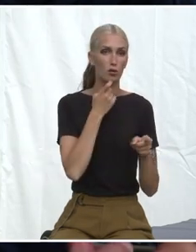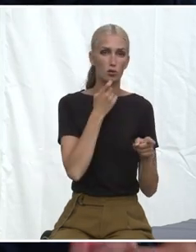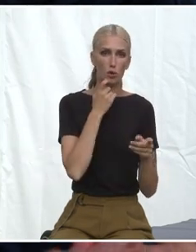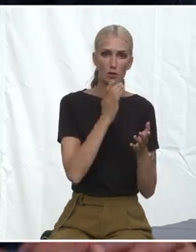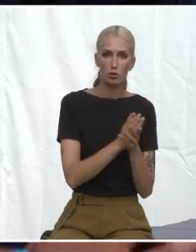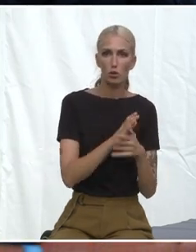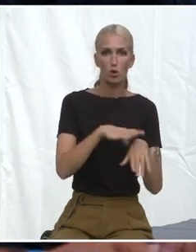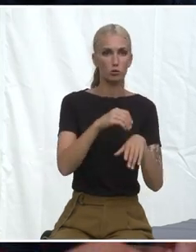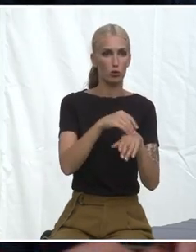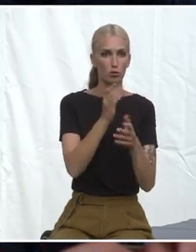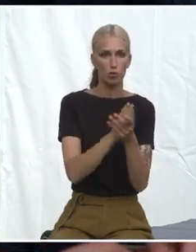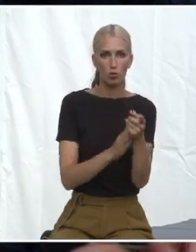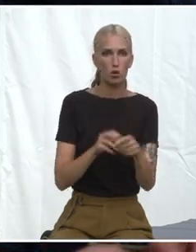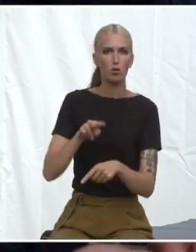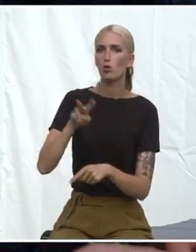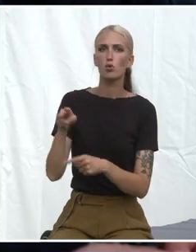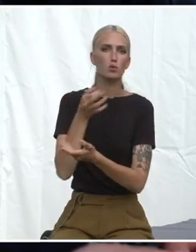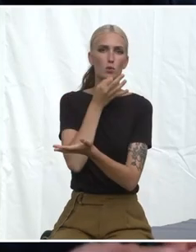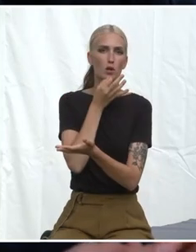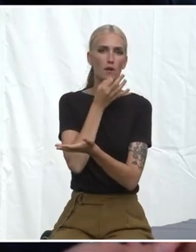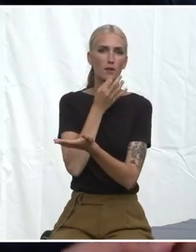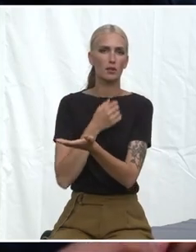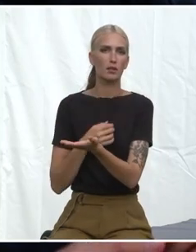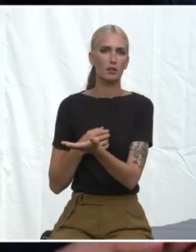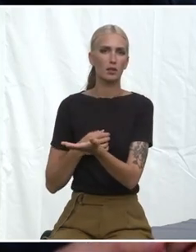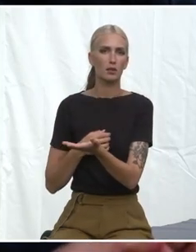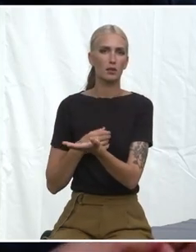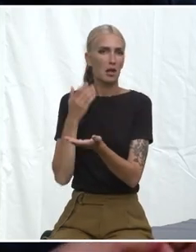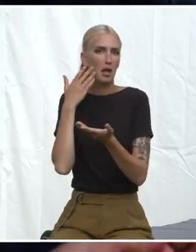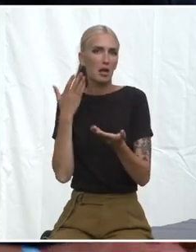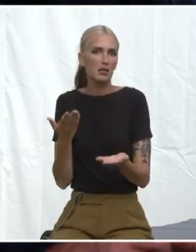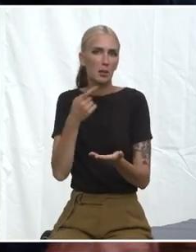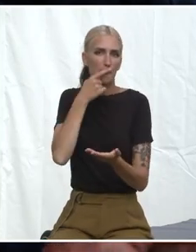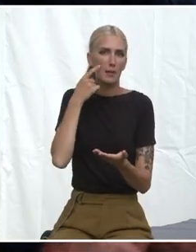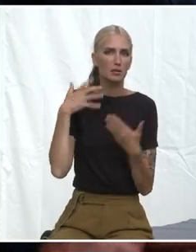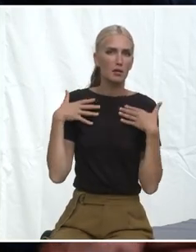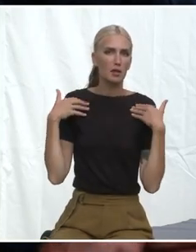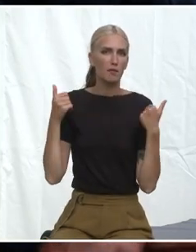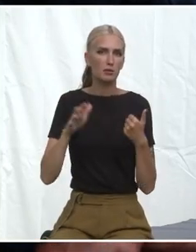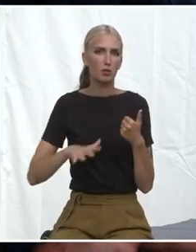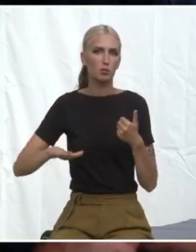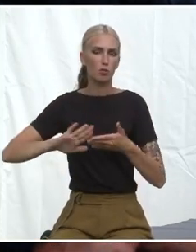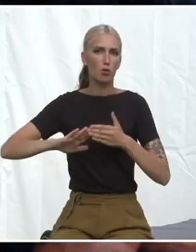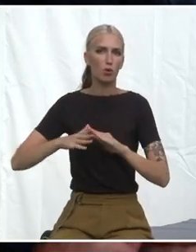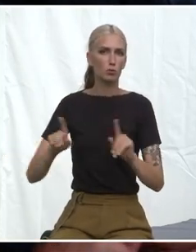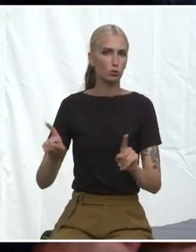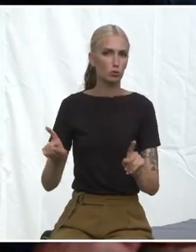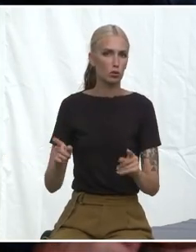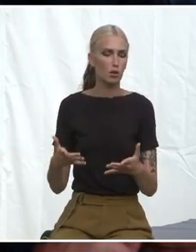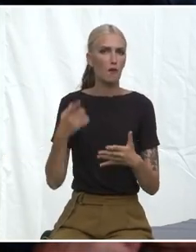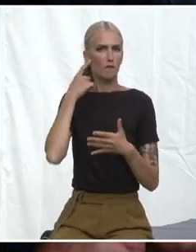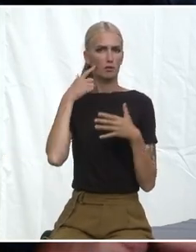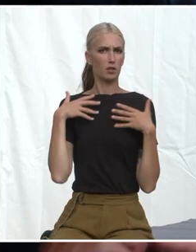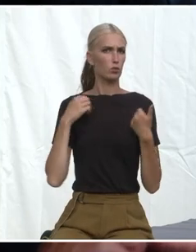in Sweden. Norway hasn't done that. We don't know actually what is the situation for men, also when it comes to mental health.